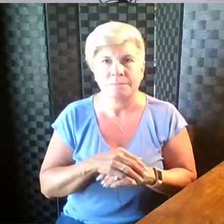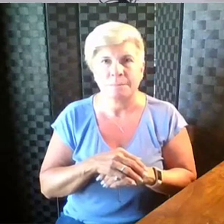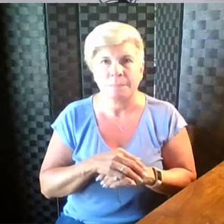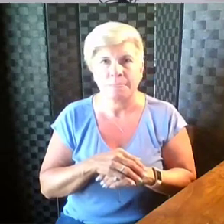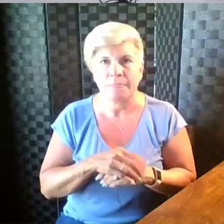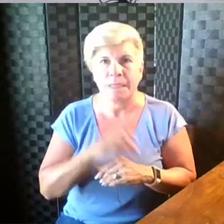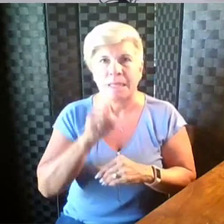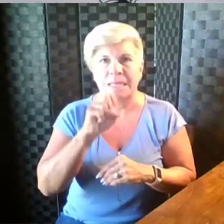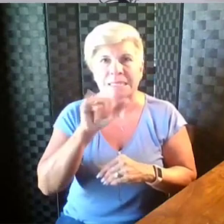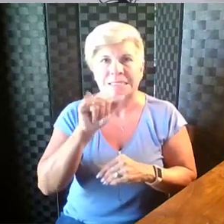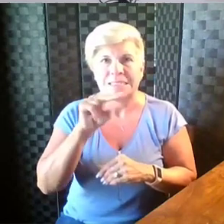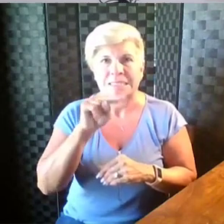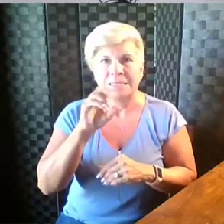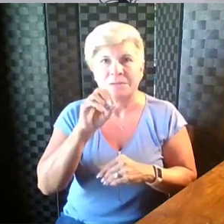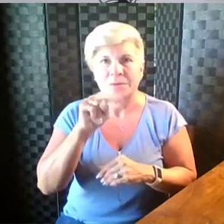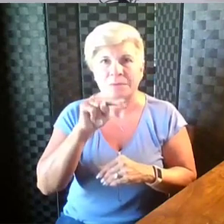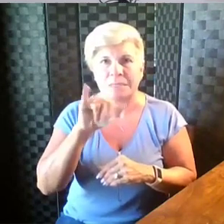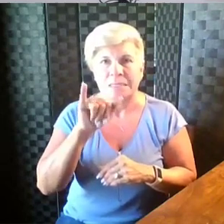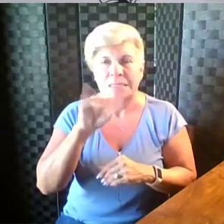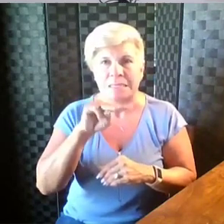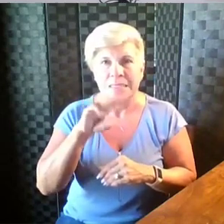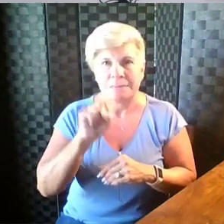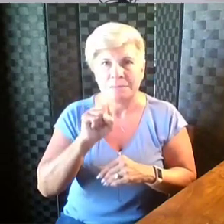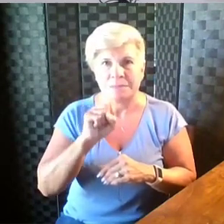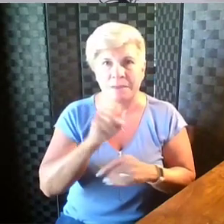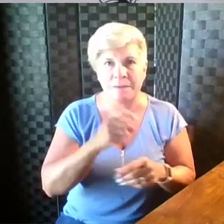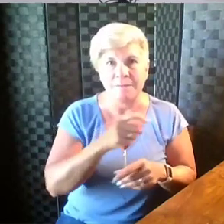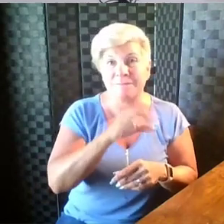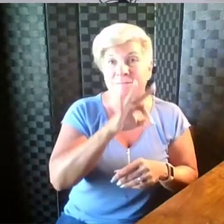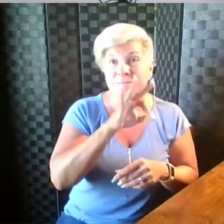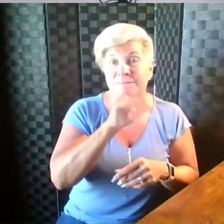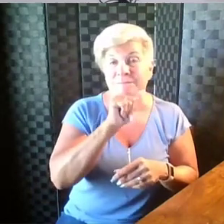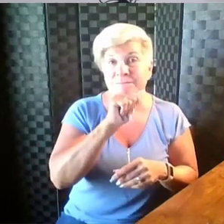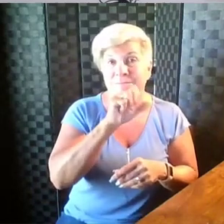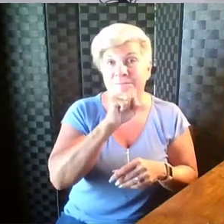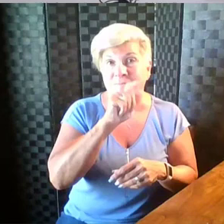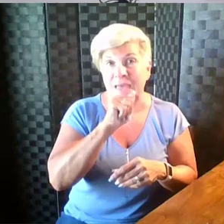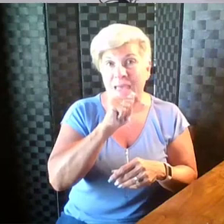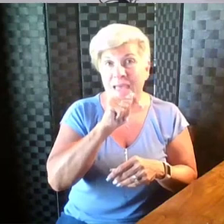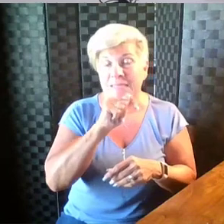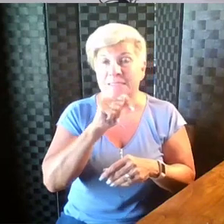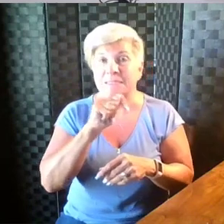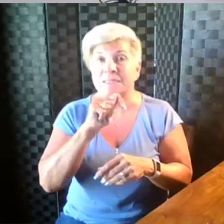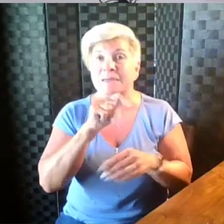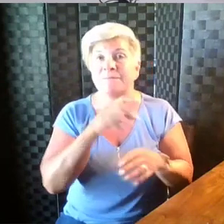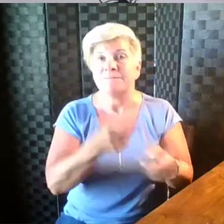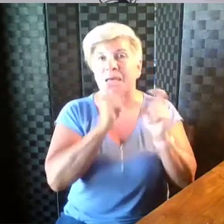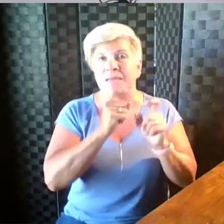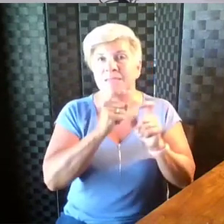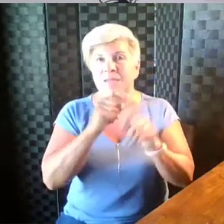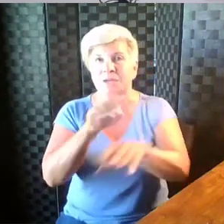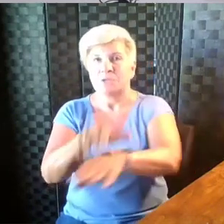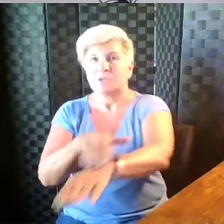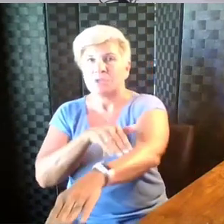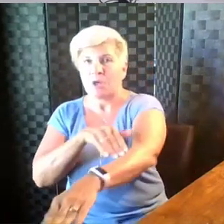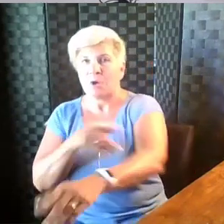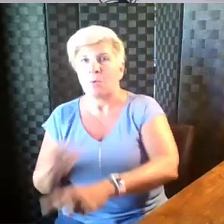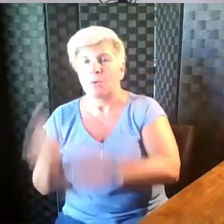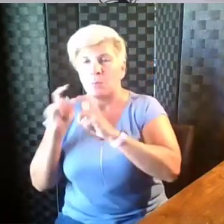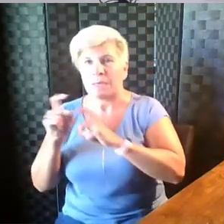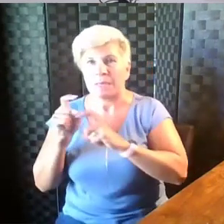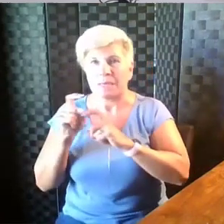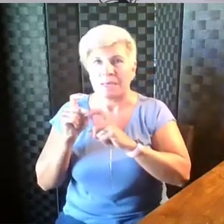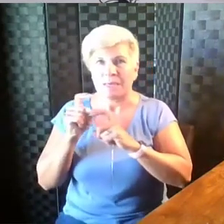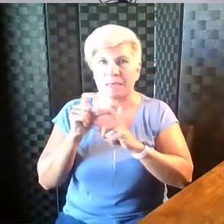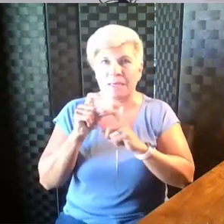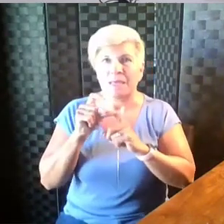How about fast, slow, and quick? Remember, we're looking for the 2 words